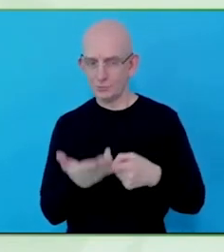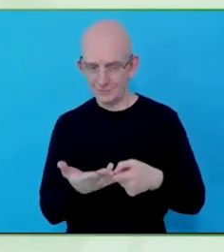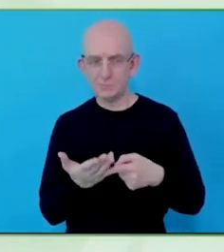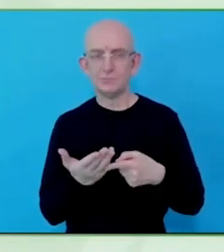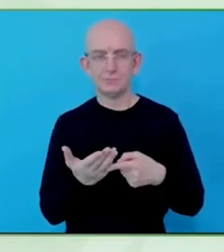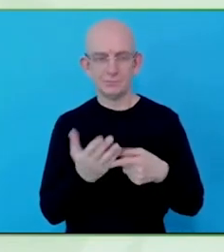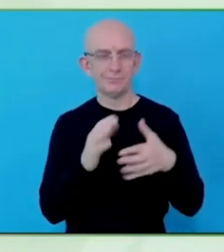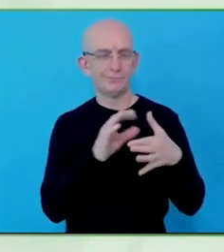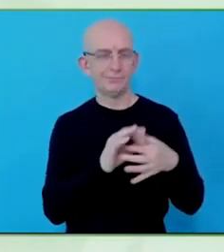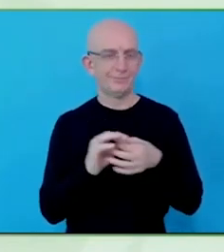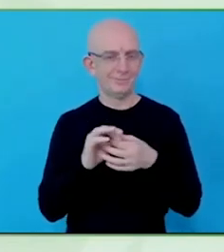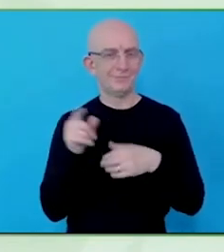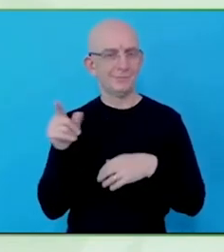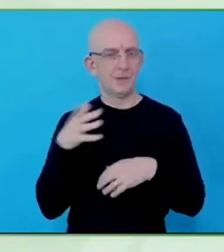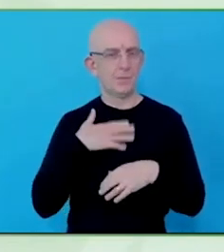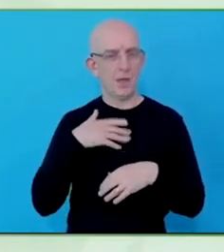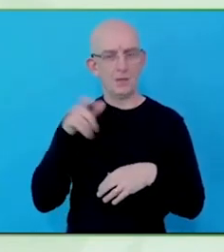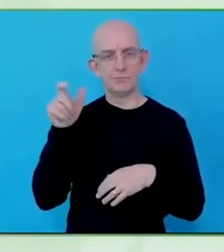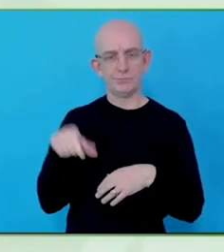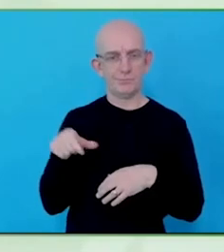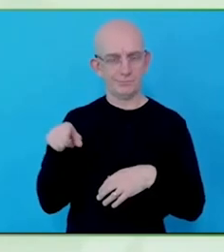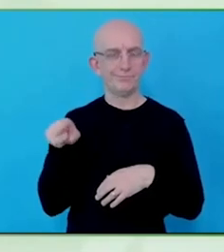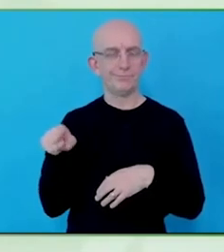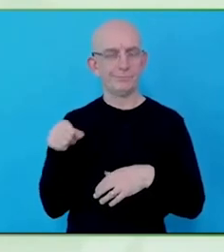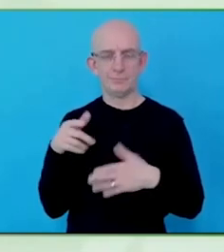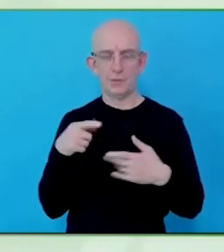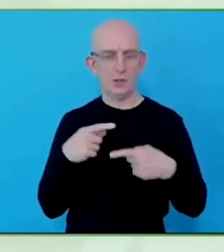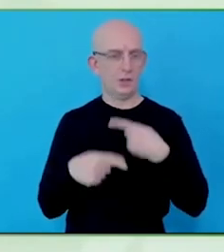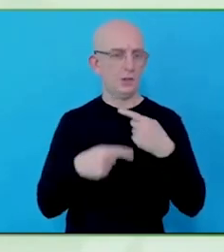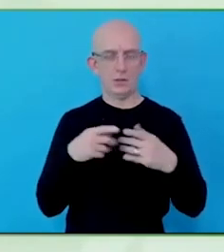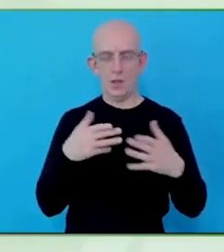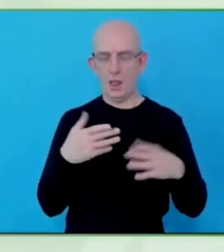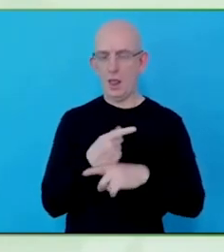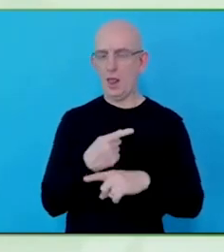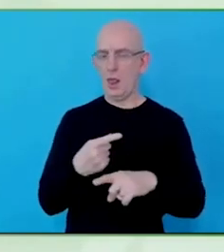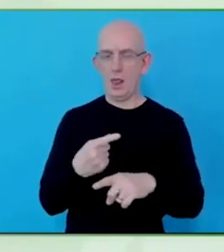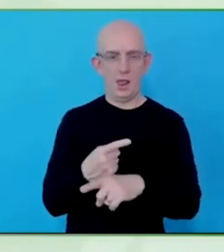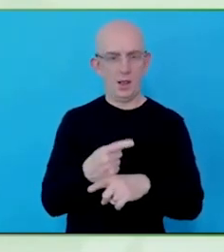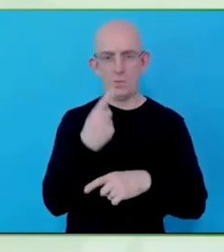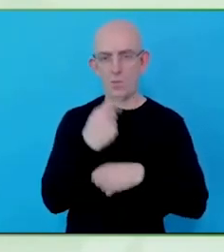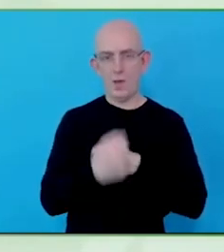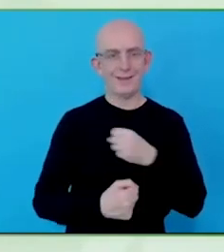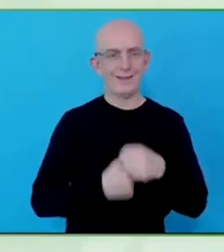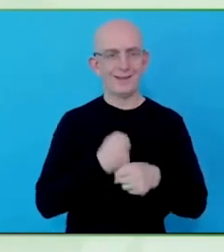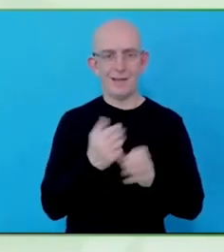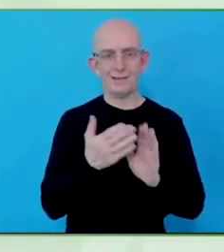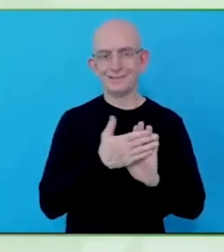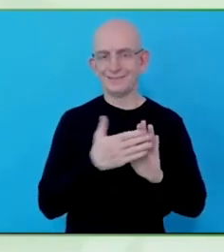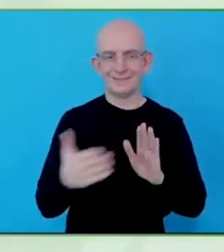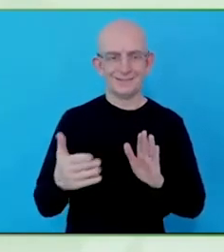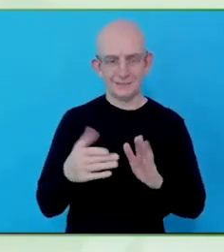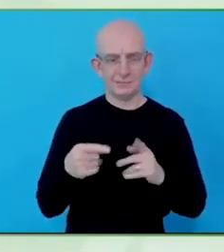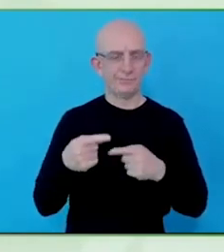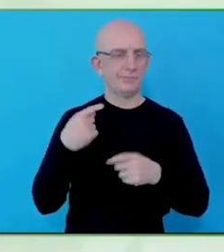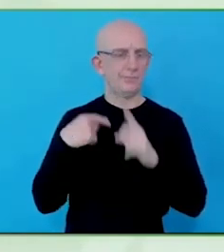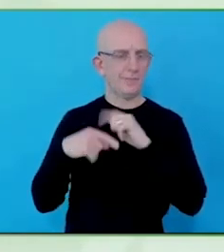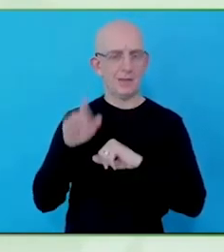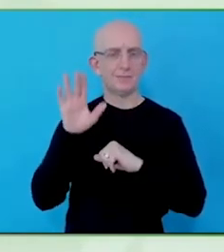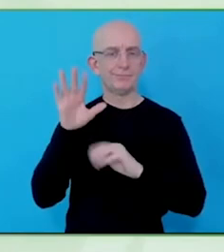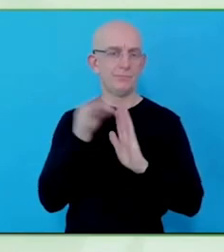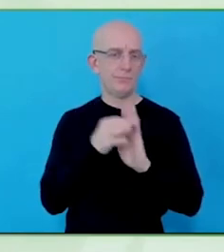under the bed. We think it actually is a checkpoint that you can feel very good about. Those organizations that